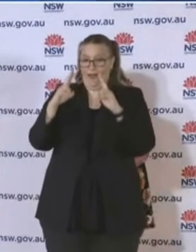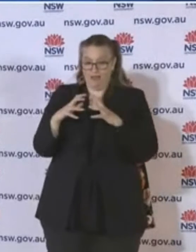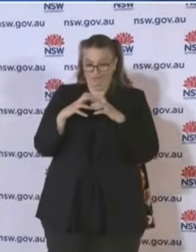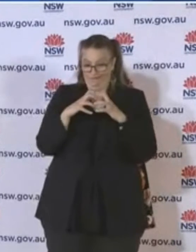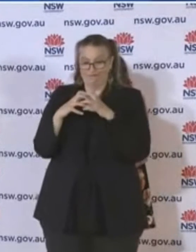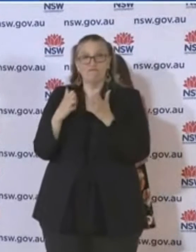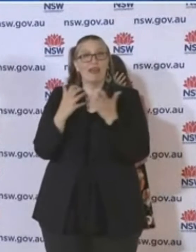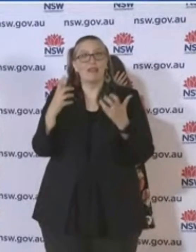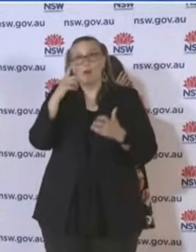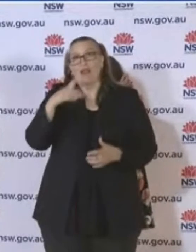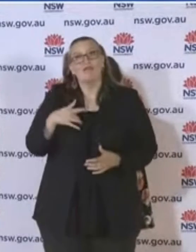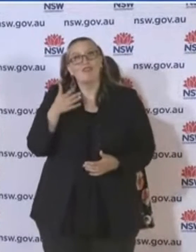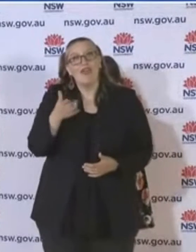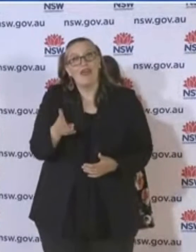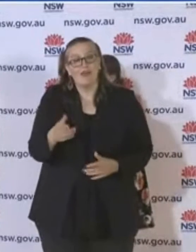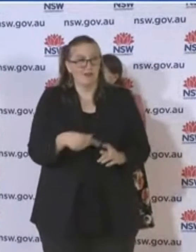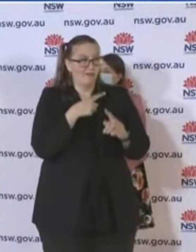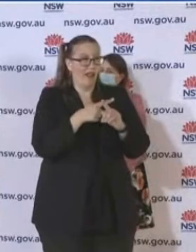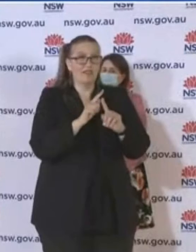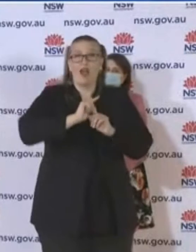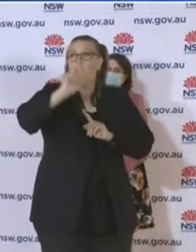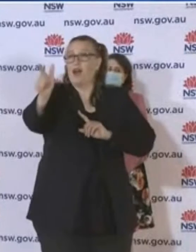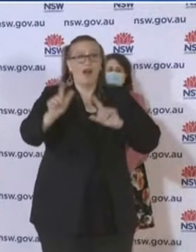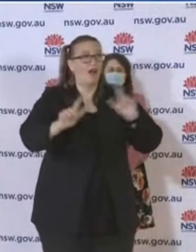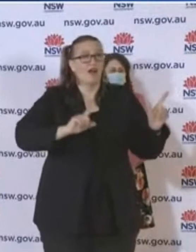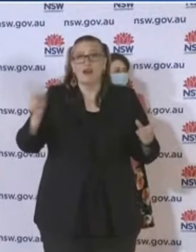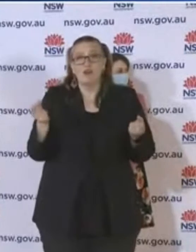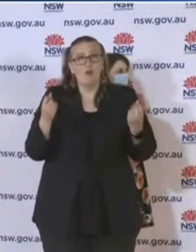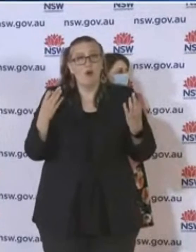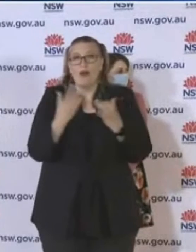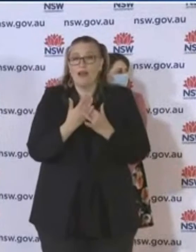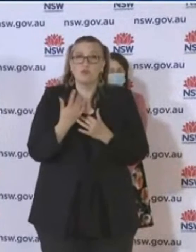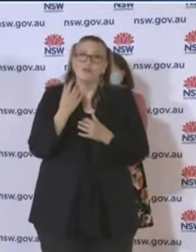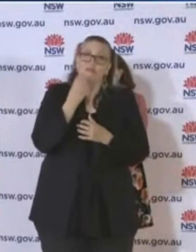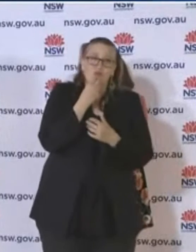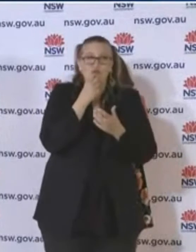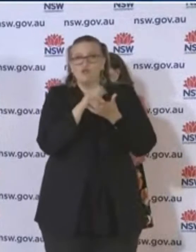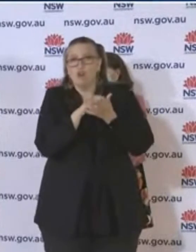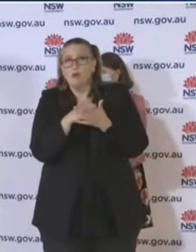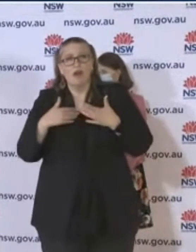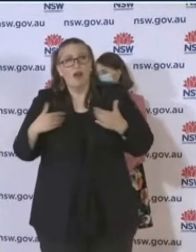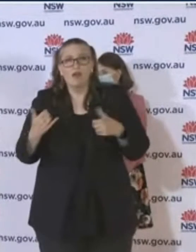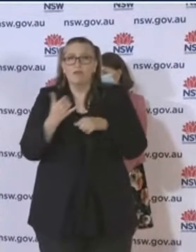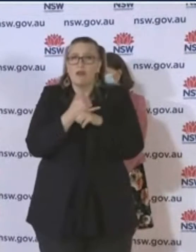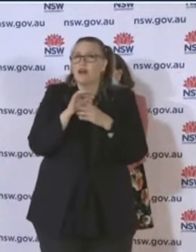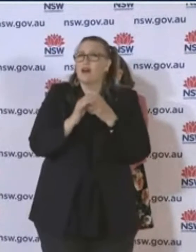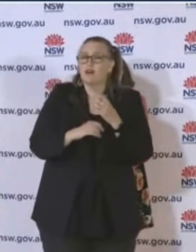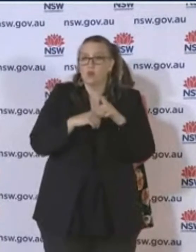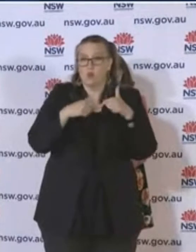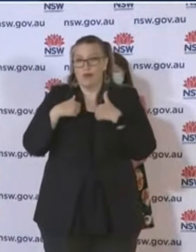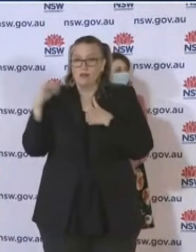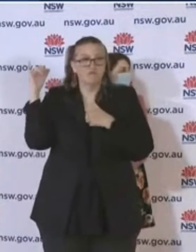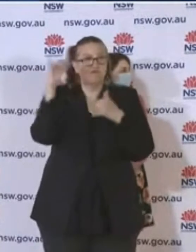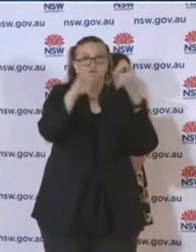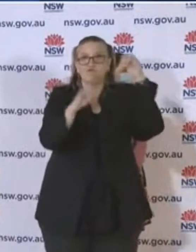across government is working together to address these really challenging problems and to do the utmost to keep the community